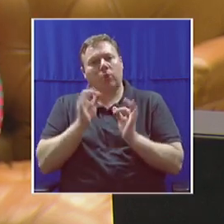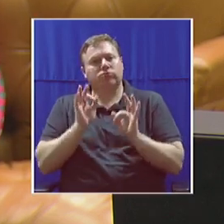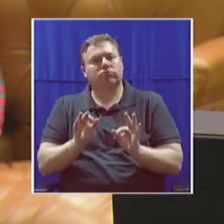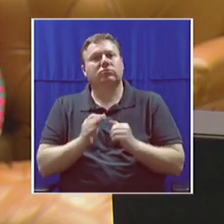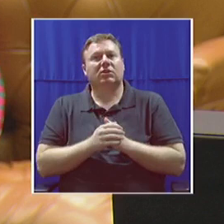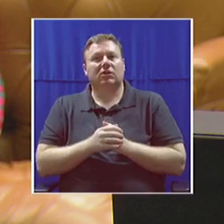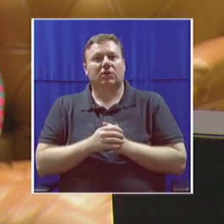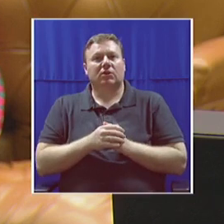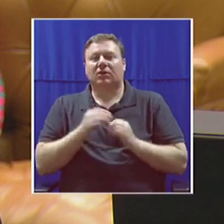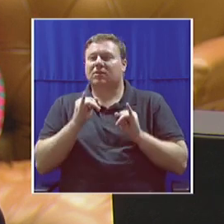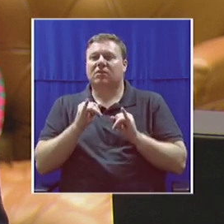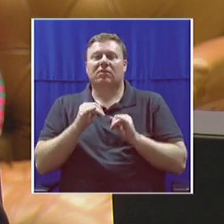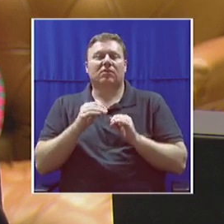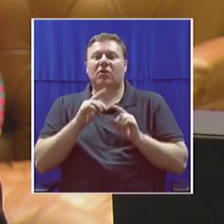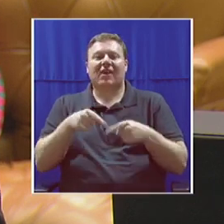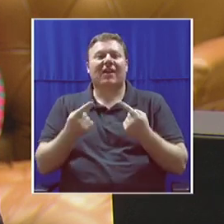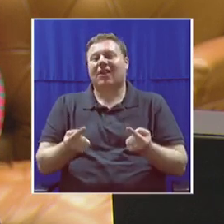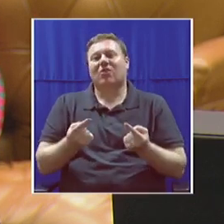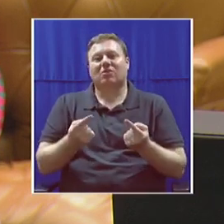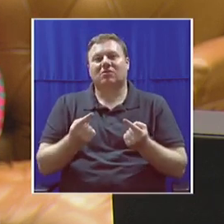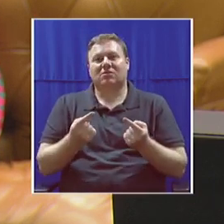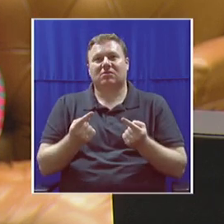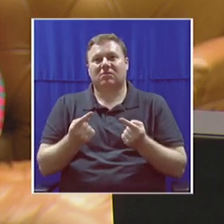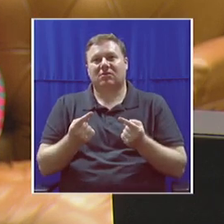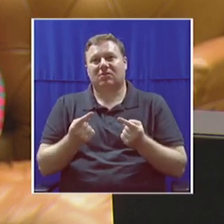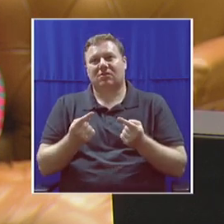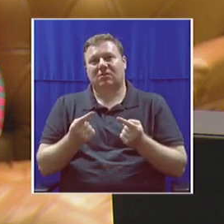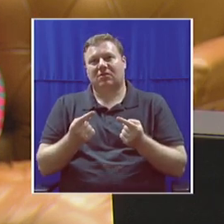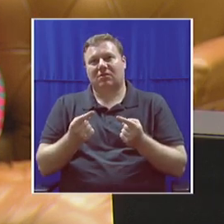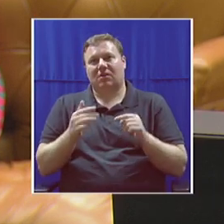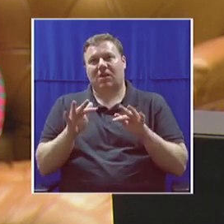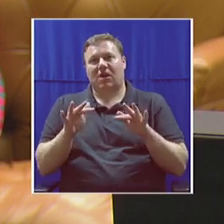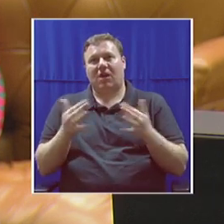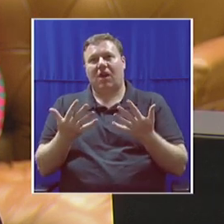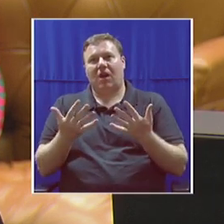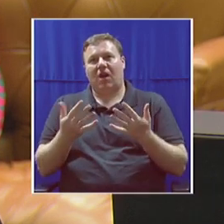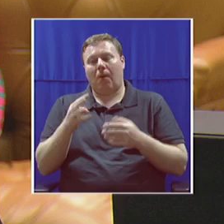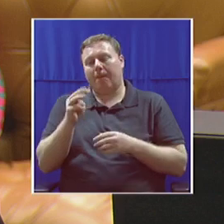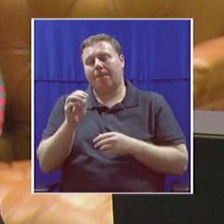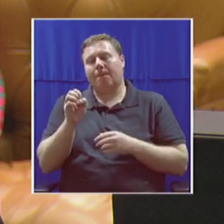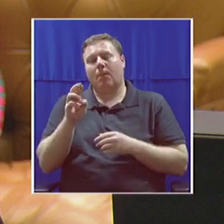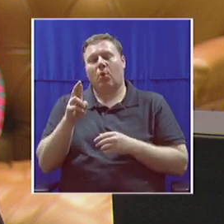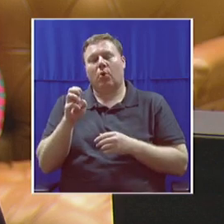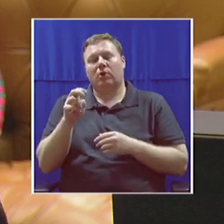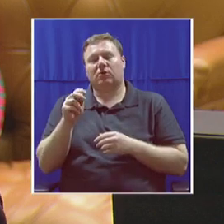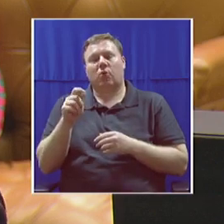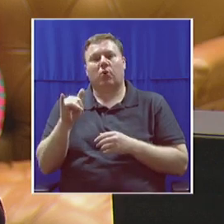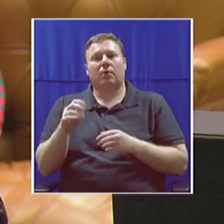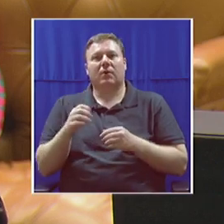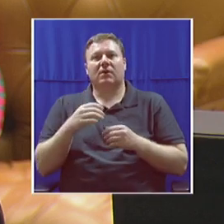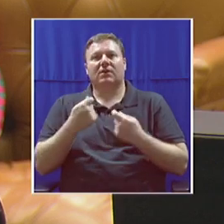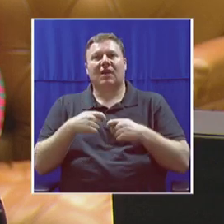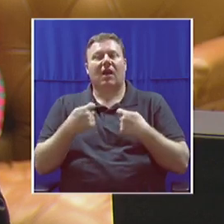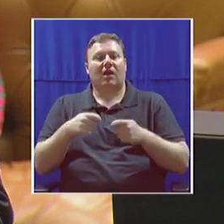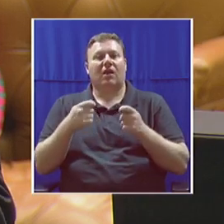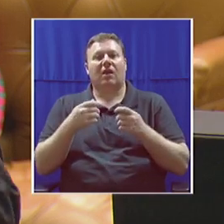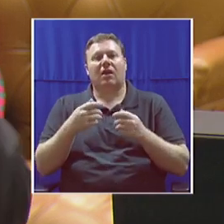be difficult for us to to say that we would have a moratorium on the sale of of land this